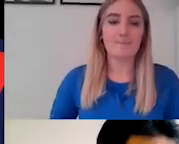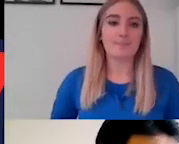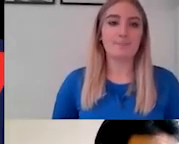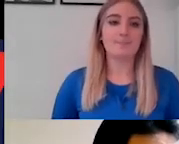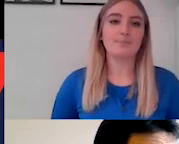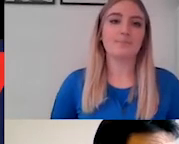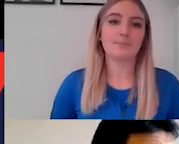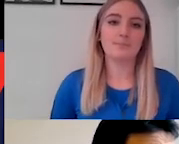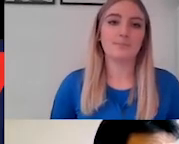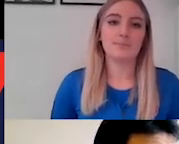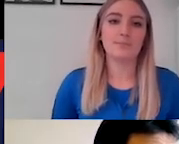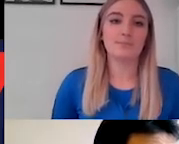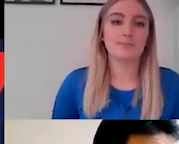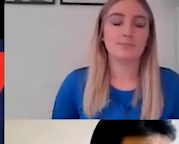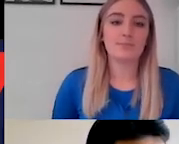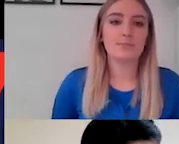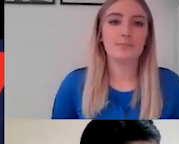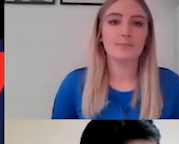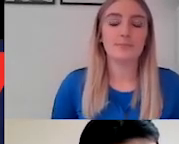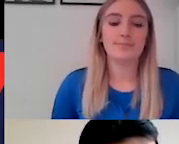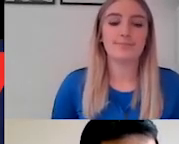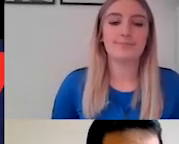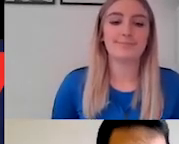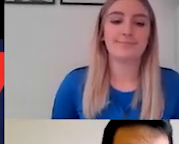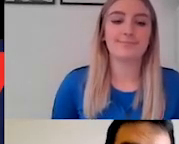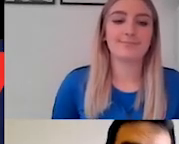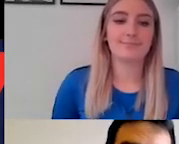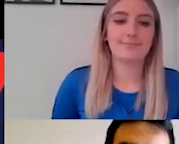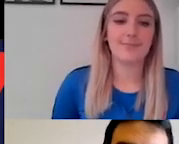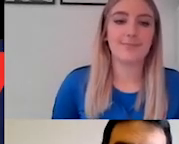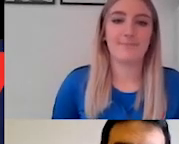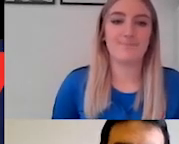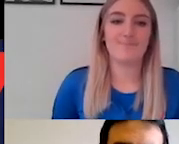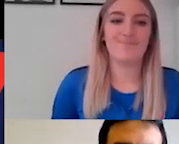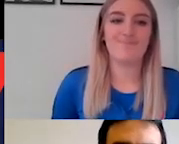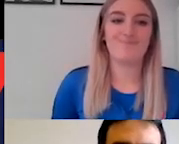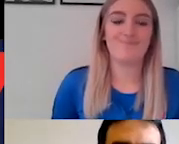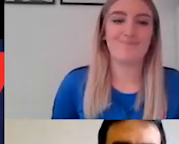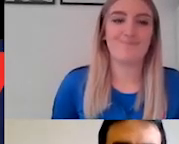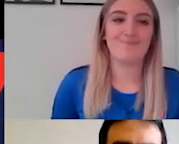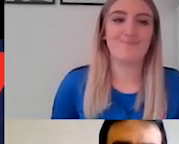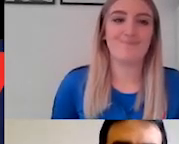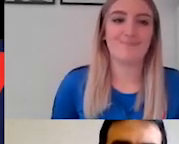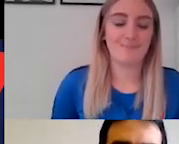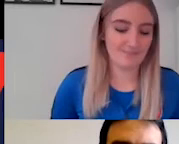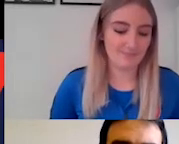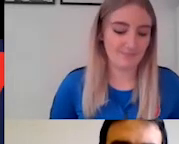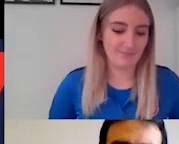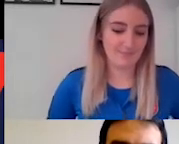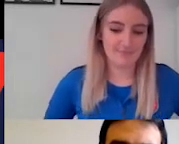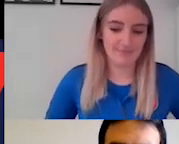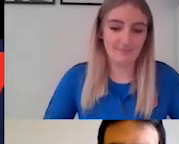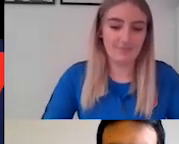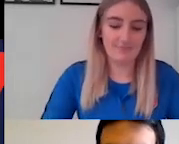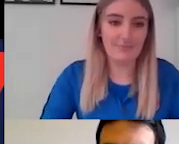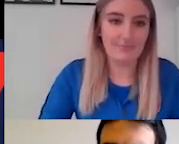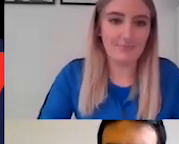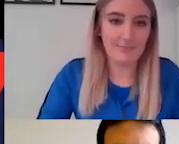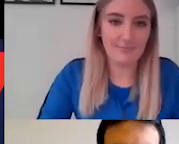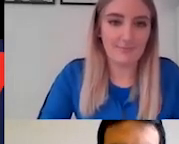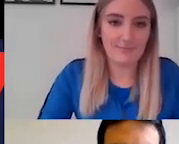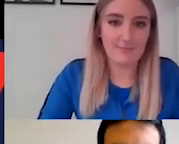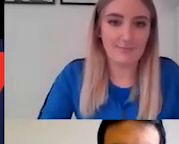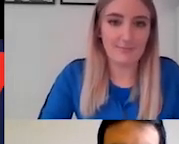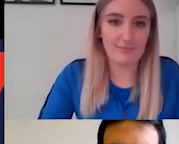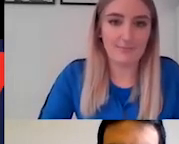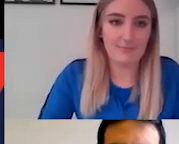So moving on to me, is it Lauren, the next one? Yeah, cool. Okay, so I think we touched